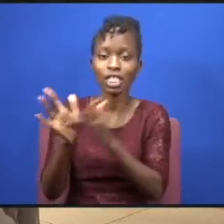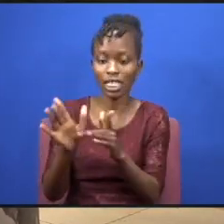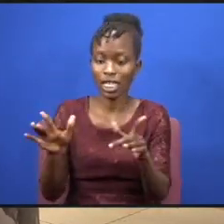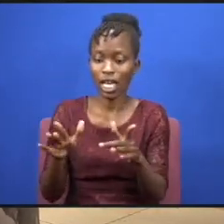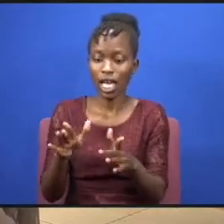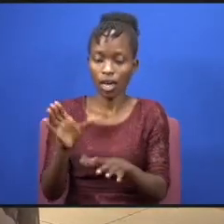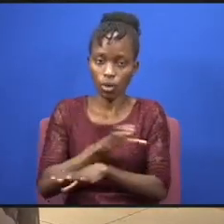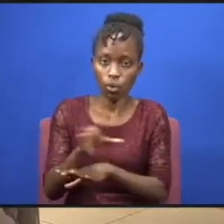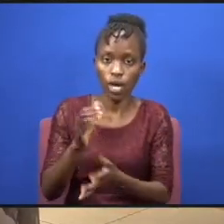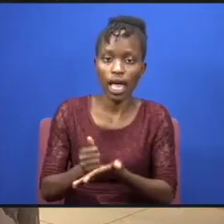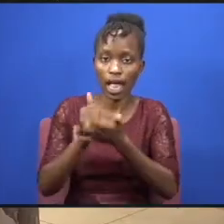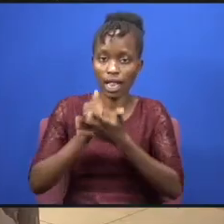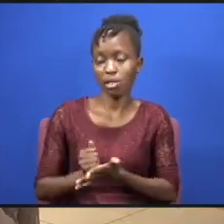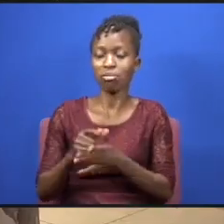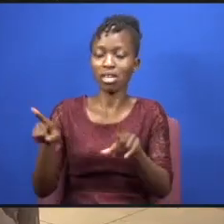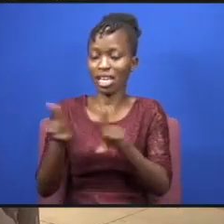celebrate October.